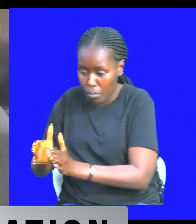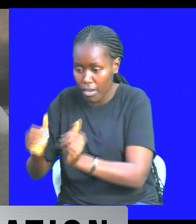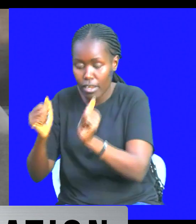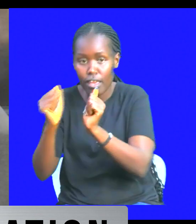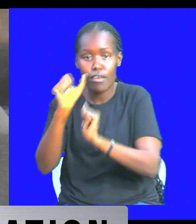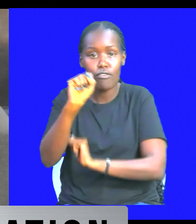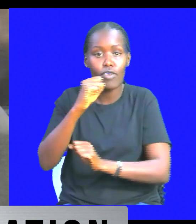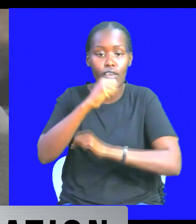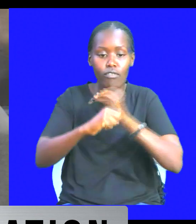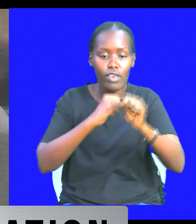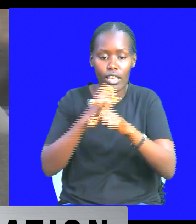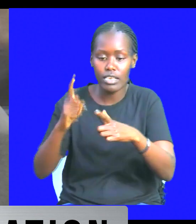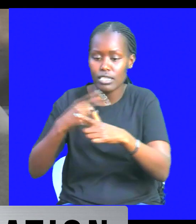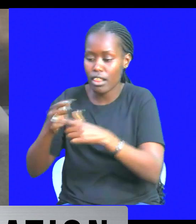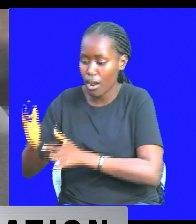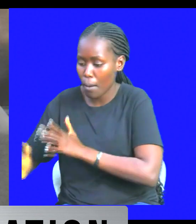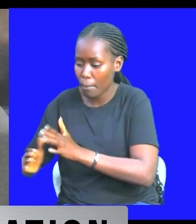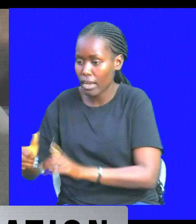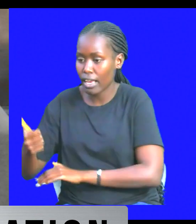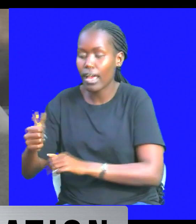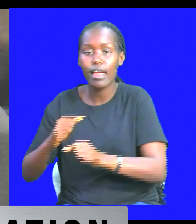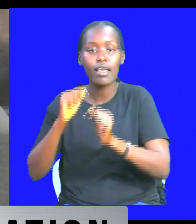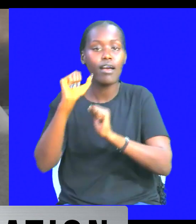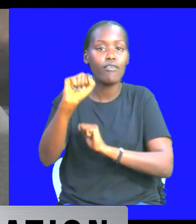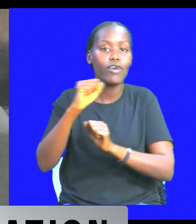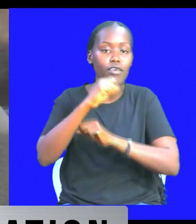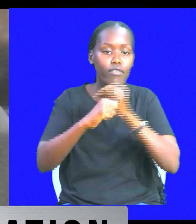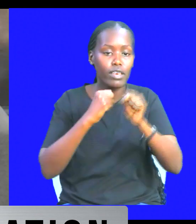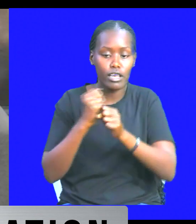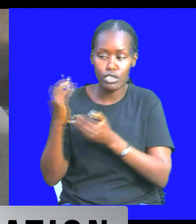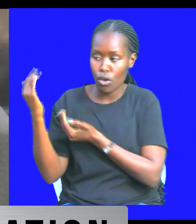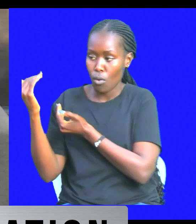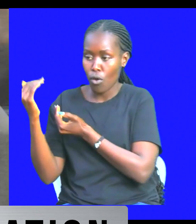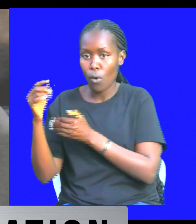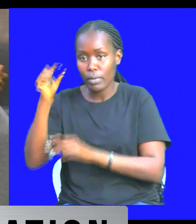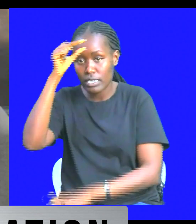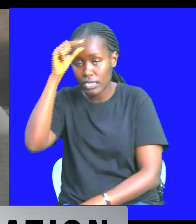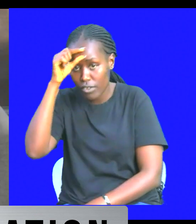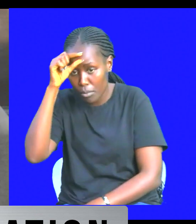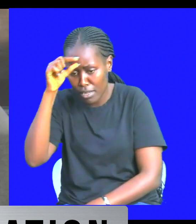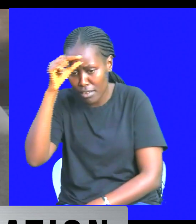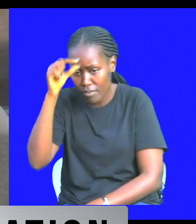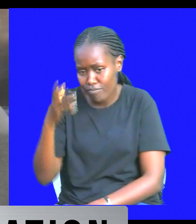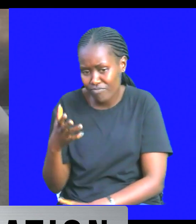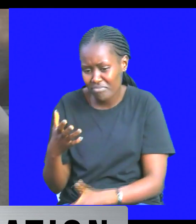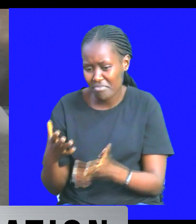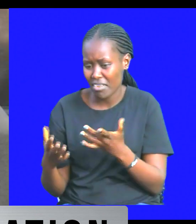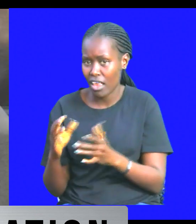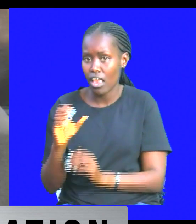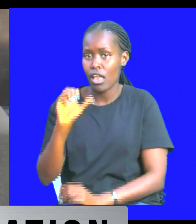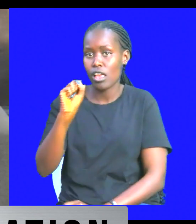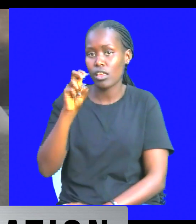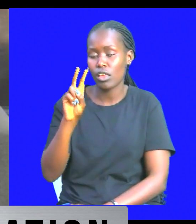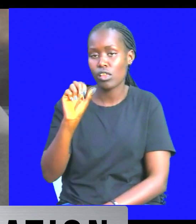and planning another 5 years. So let's hope it is government. I've not heard them claim, though Susan tried to claim